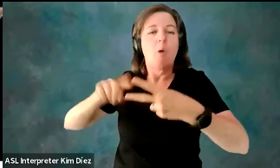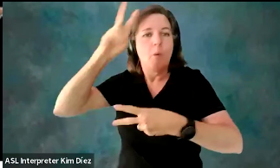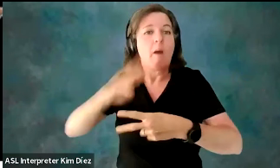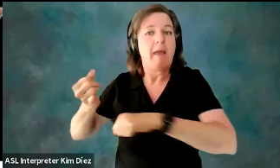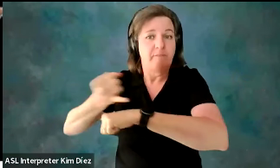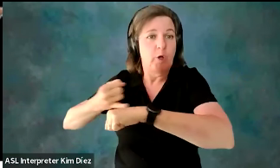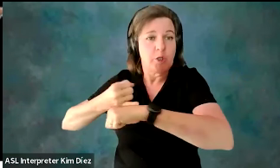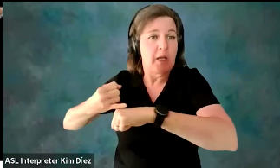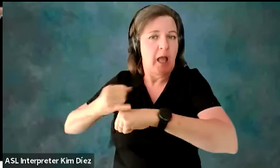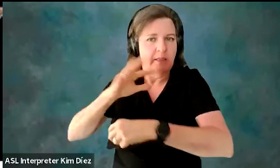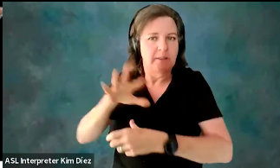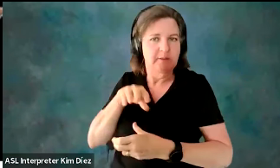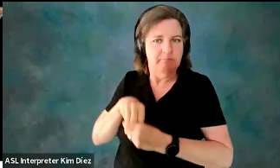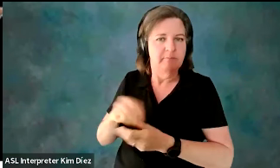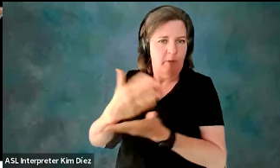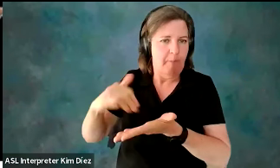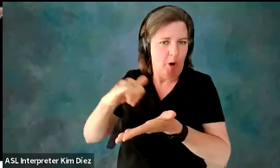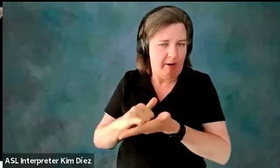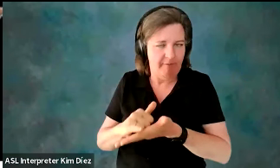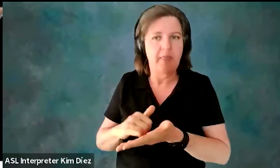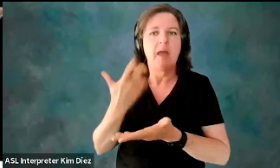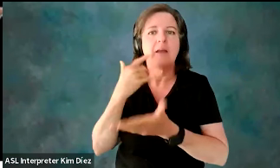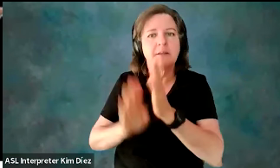a sole,